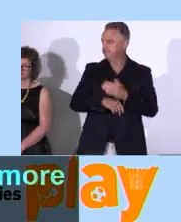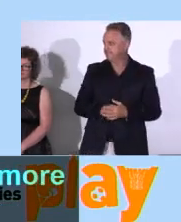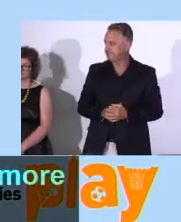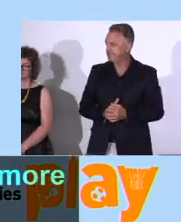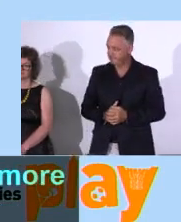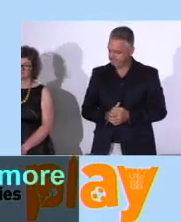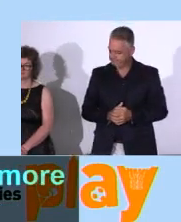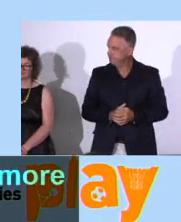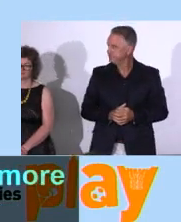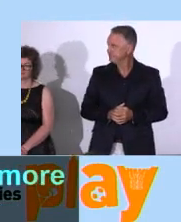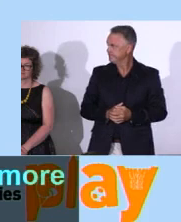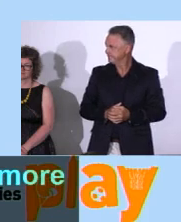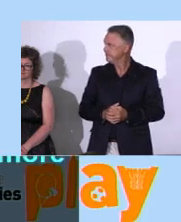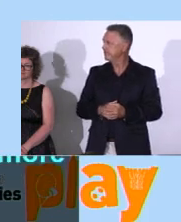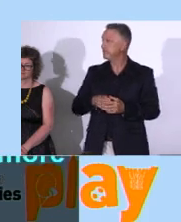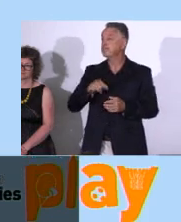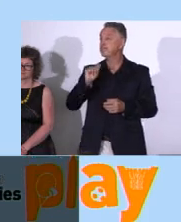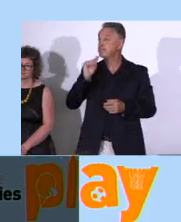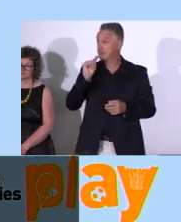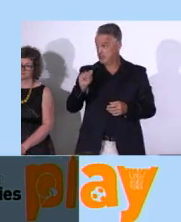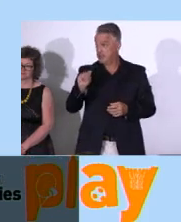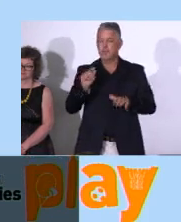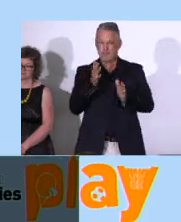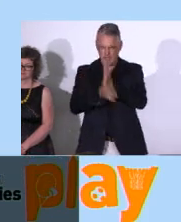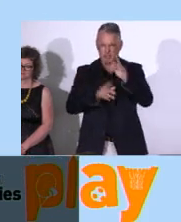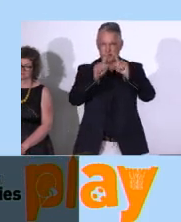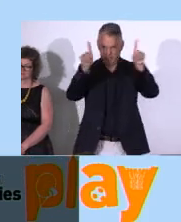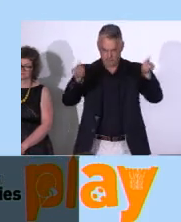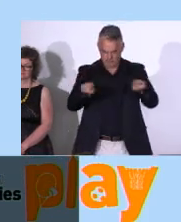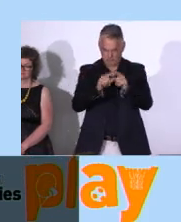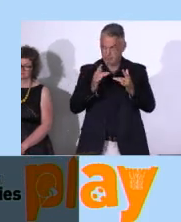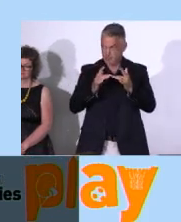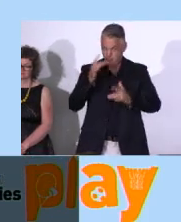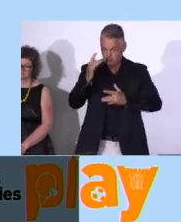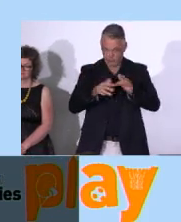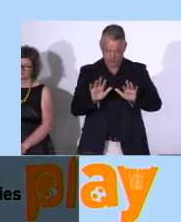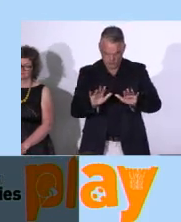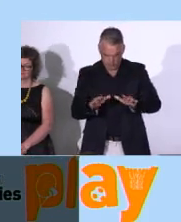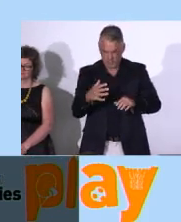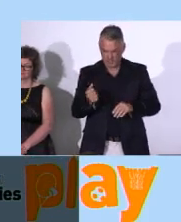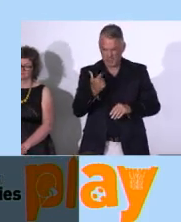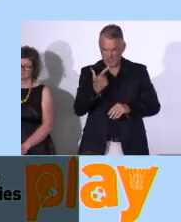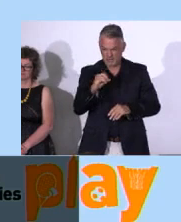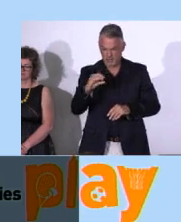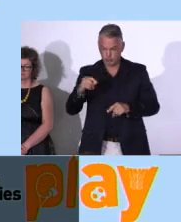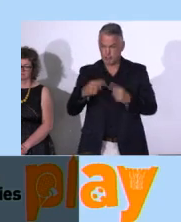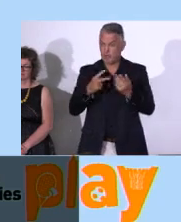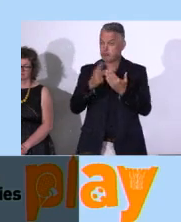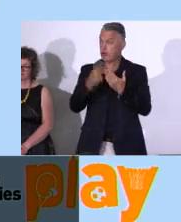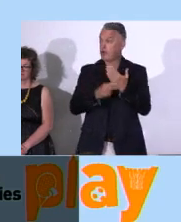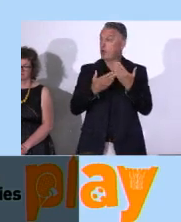And then so, as I said, they can filter by postcode and see the 700 programs on our database. So